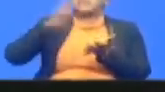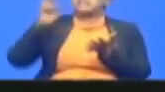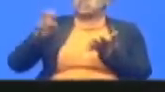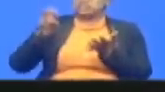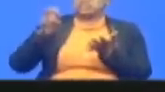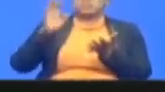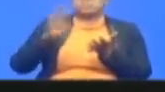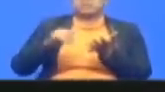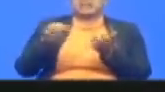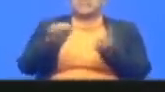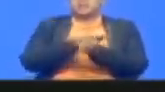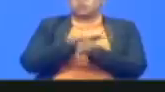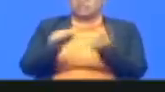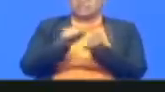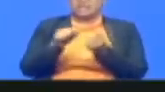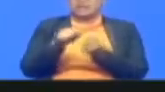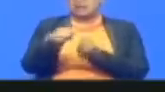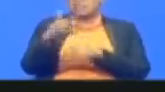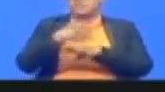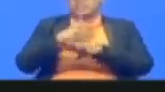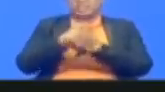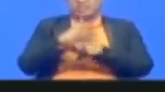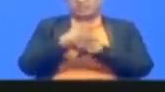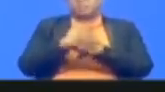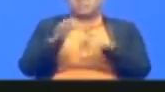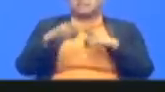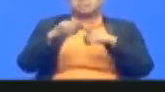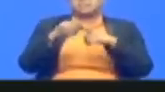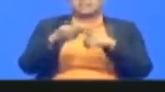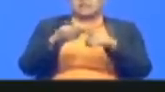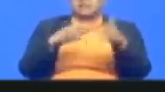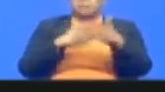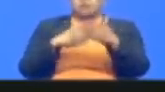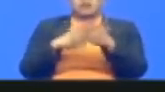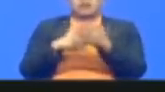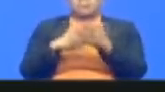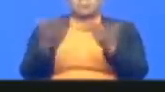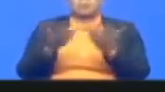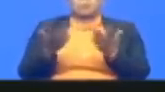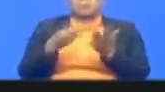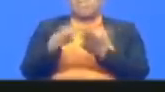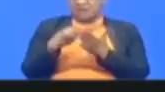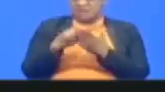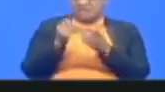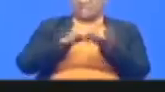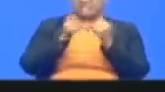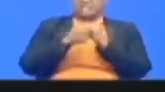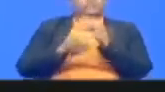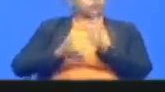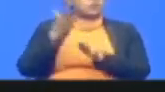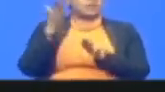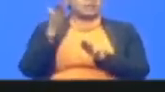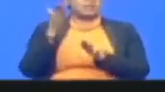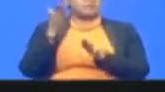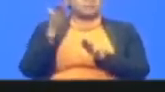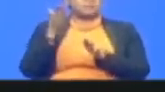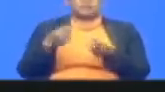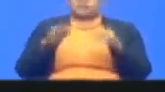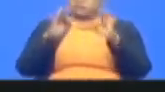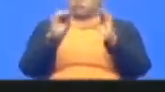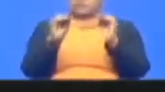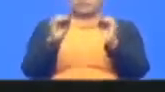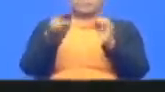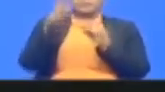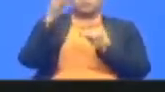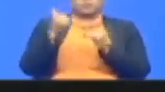by fraudsters and counterfeiters, especially at border points where currency exchange is quick and informal. That's why